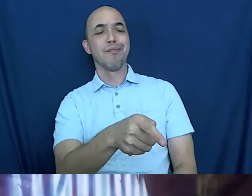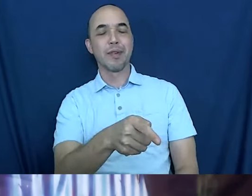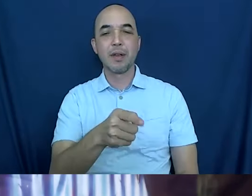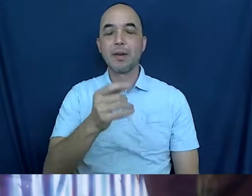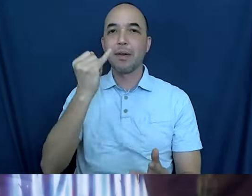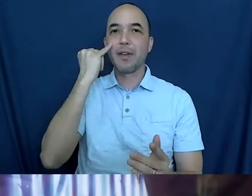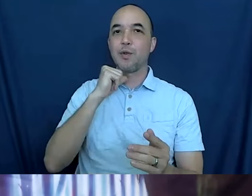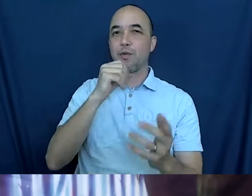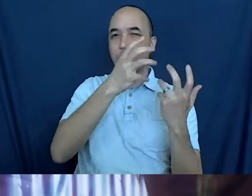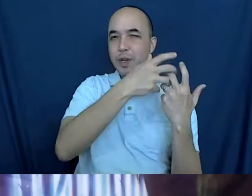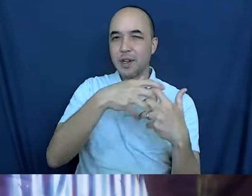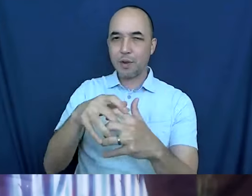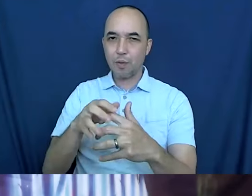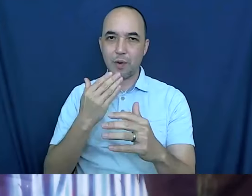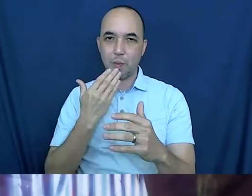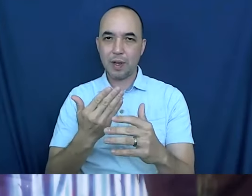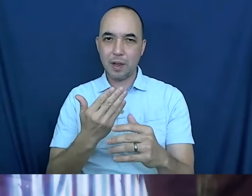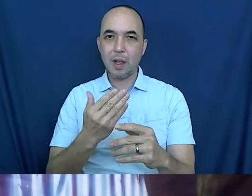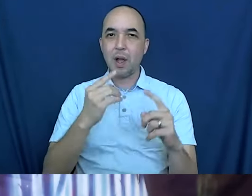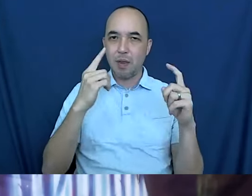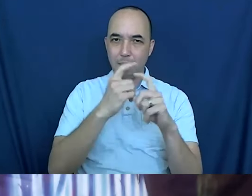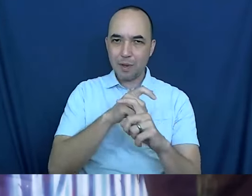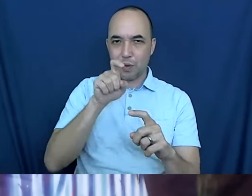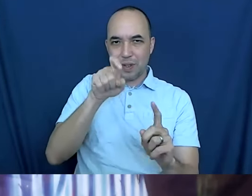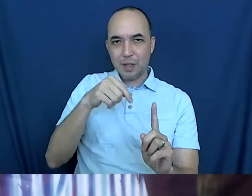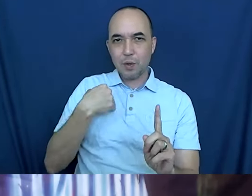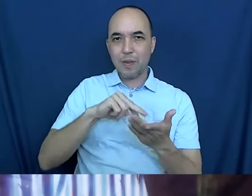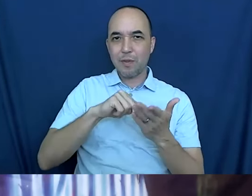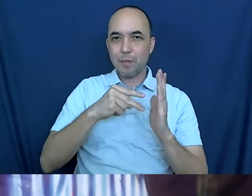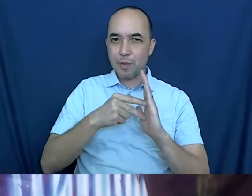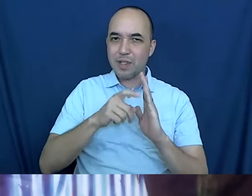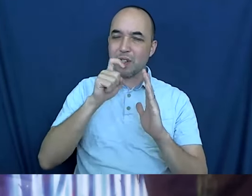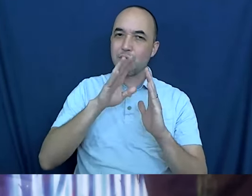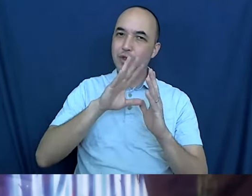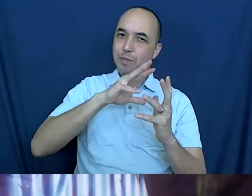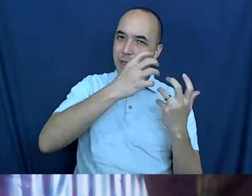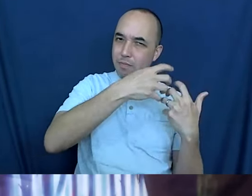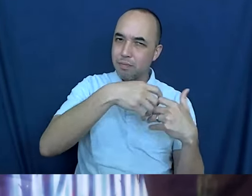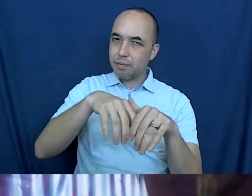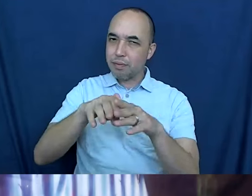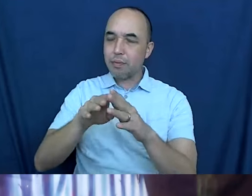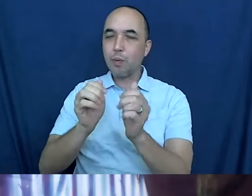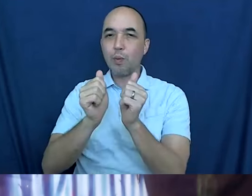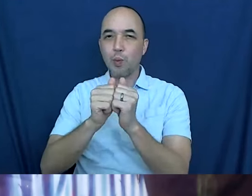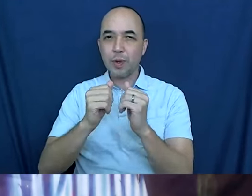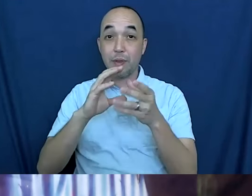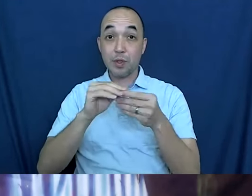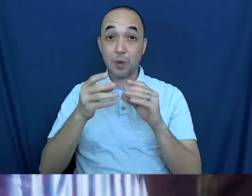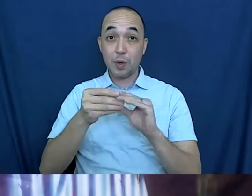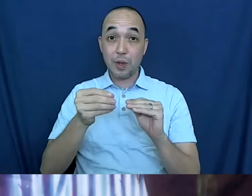to have a purpose. They need to make sense within the story you're telling. If they are just there for the sake of, hey,